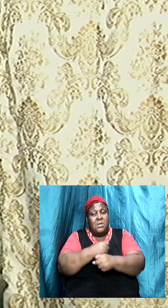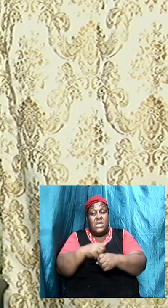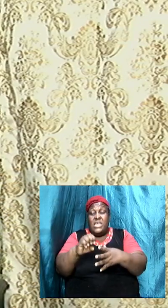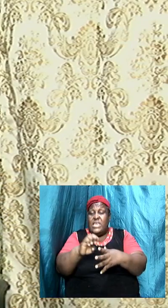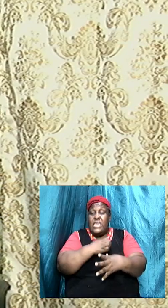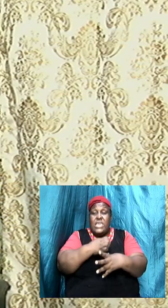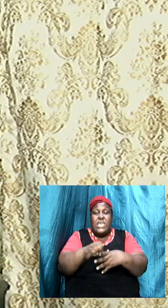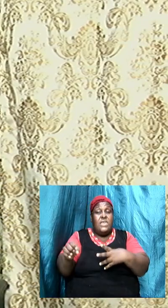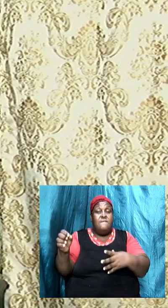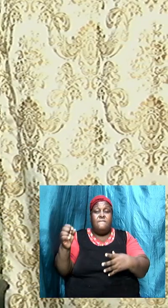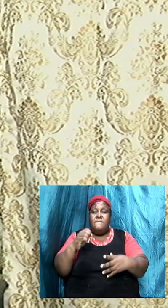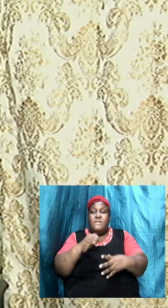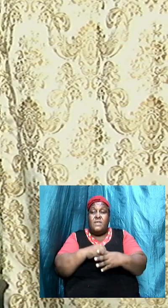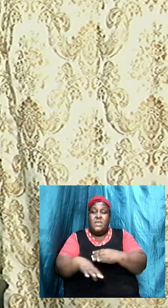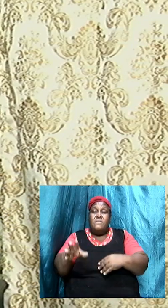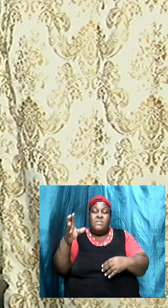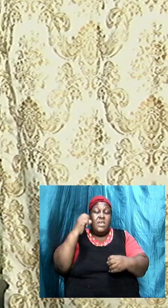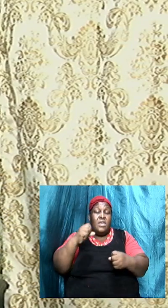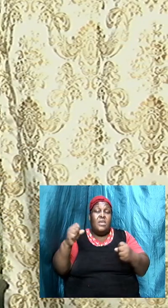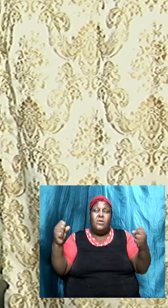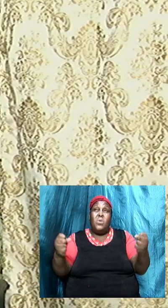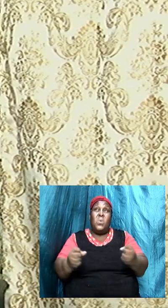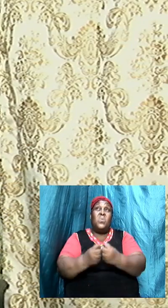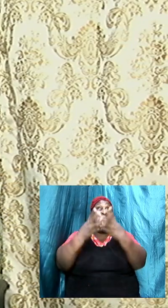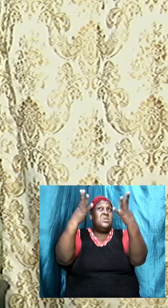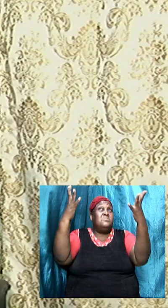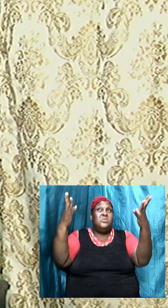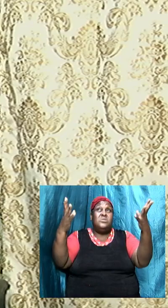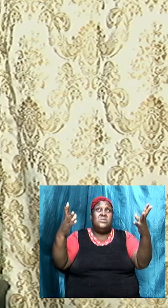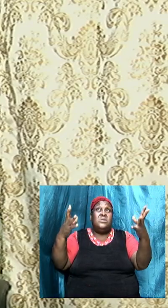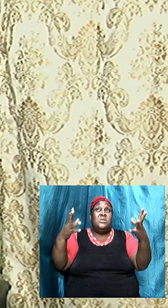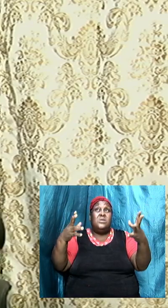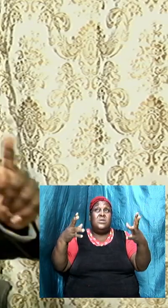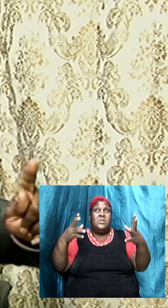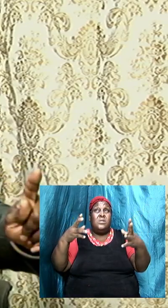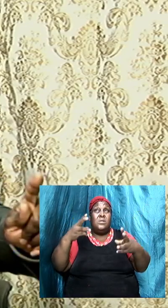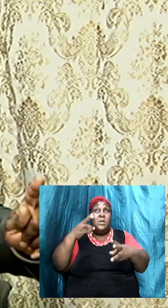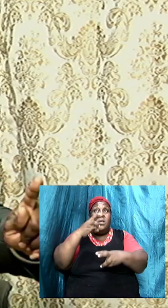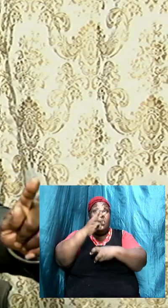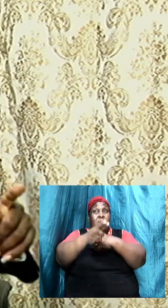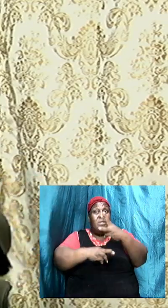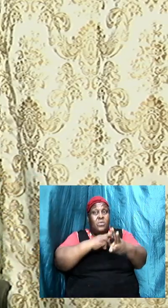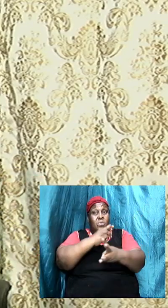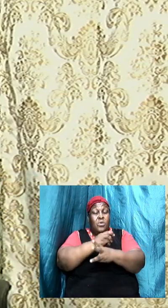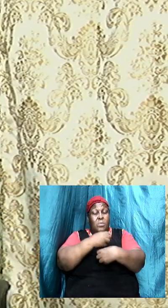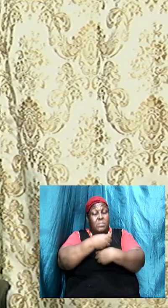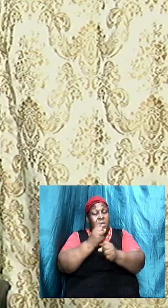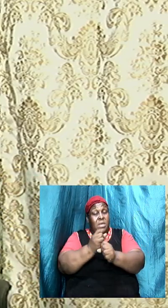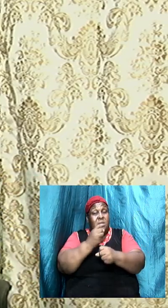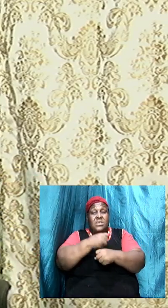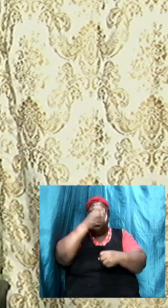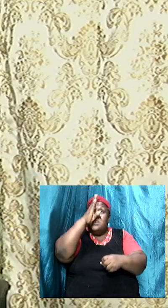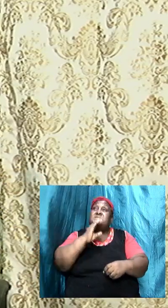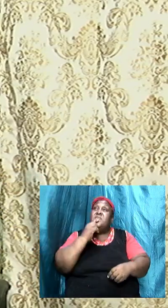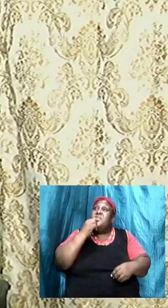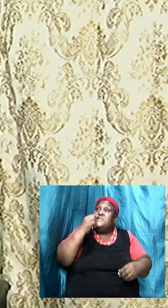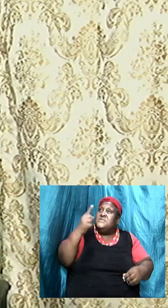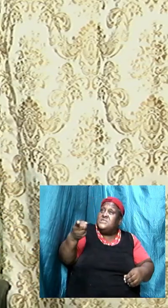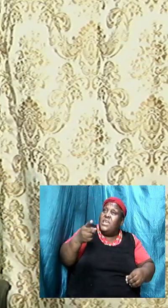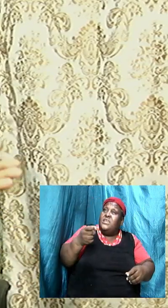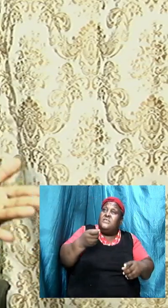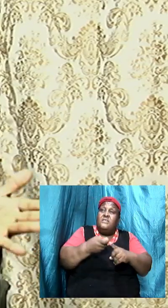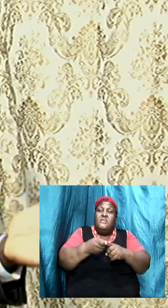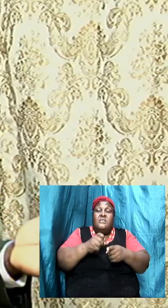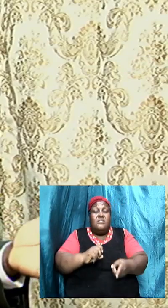Even if it is out of an explosion that the world was formed, it is still God that says. And the Bible said this. From our